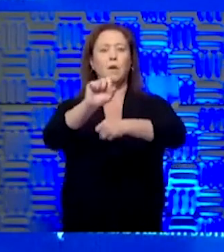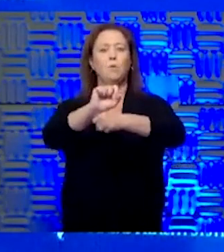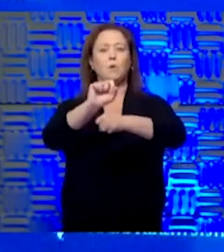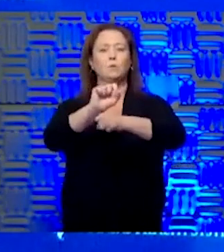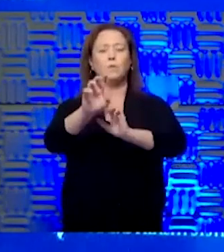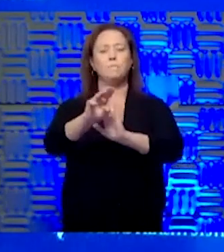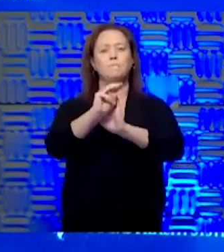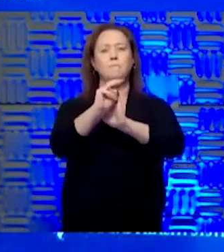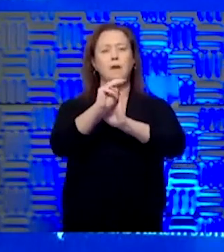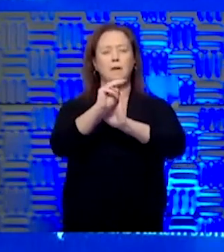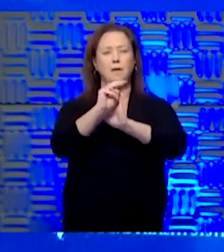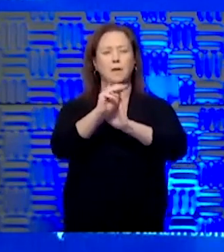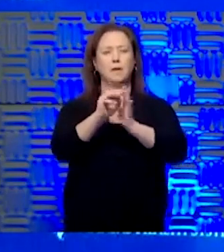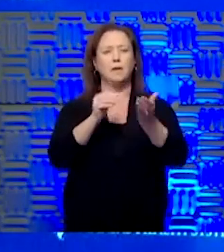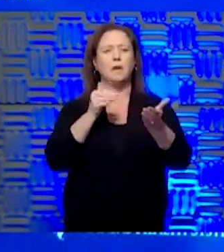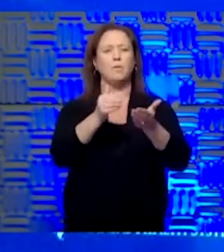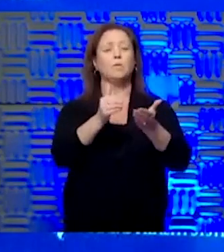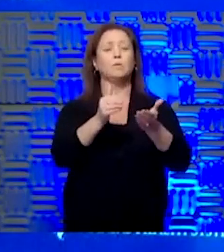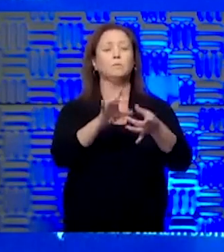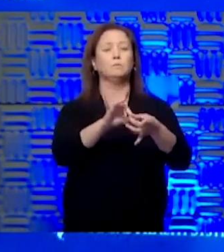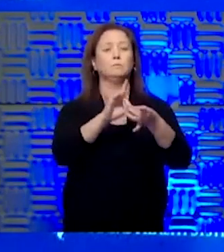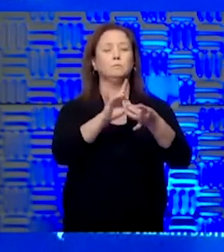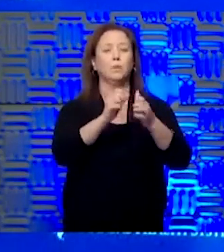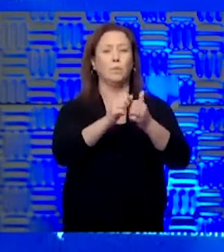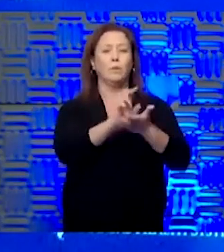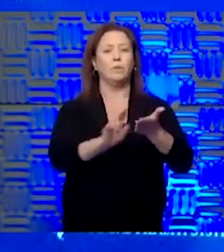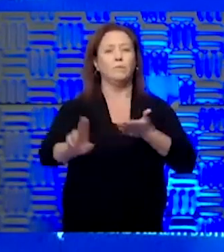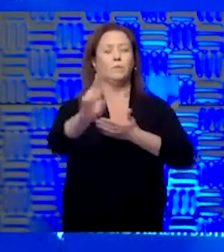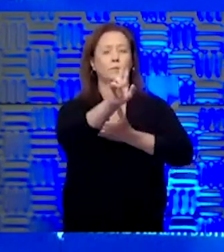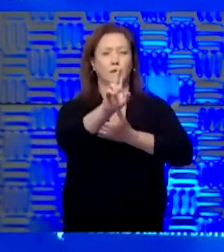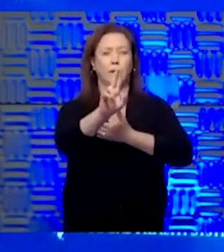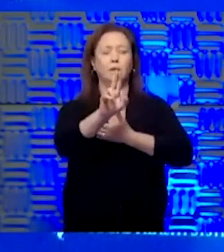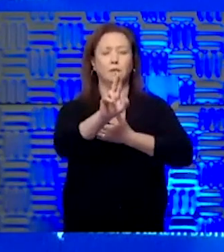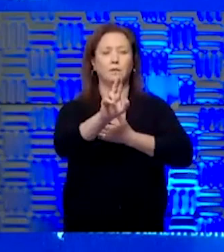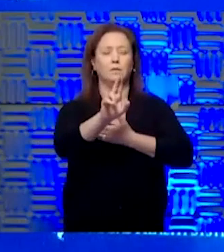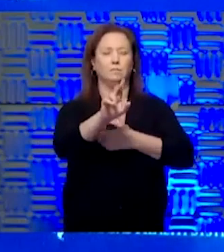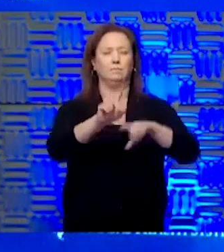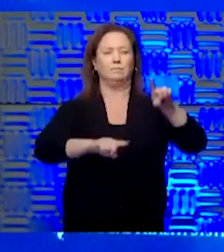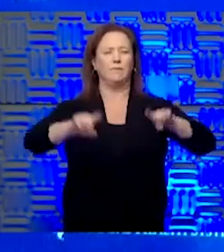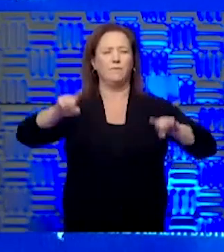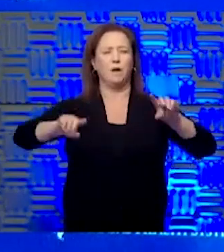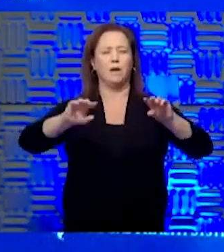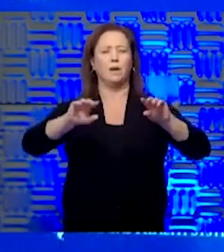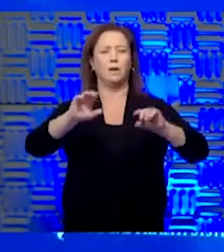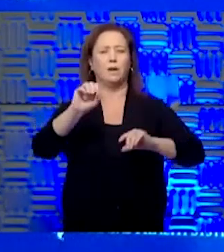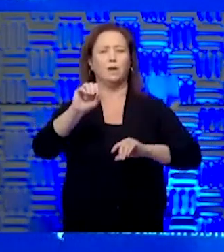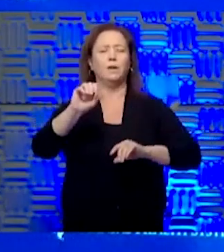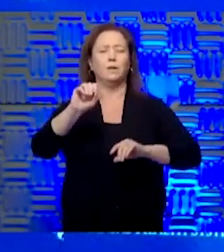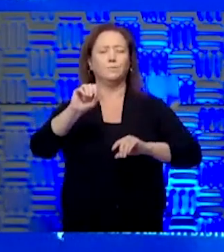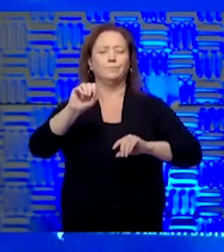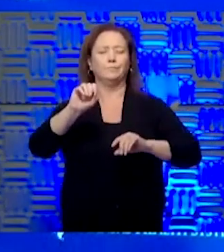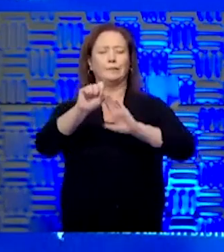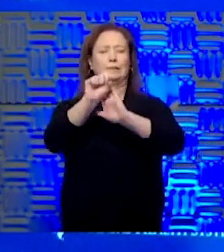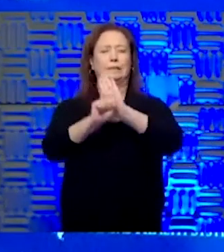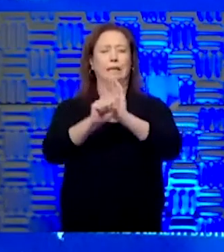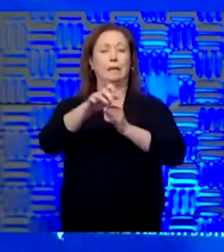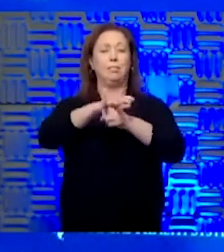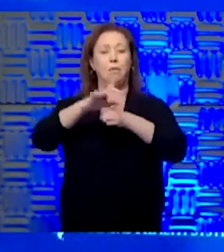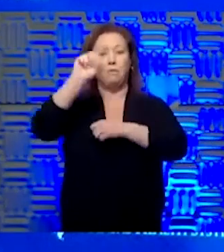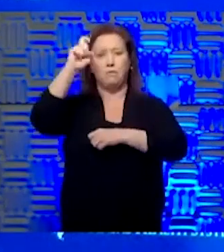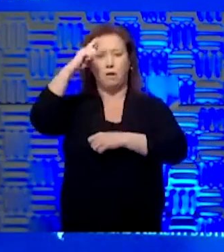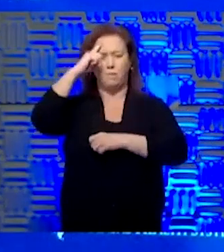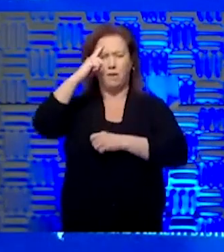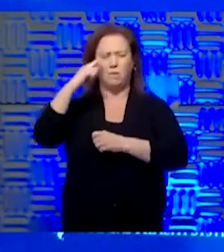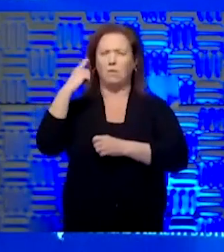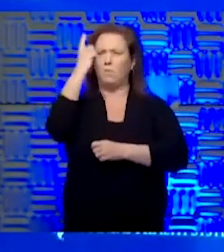modeling. He works very closely with the university, and together we've worked pretty closely with different organs of state government and local government to think, what's it going